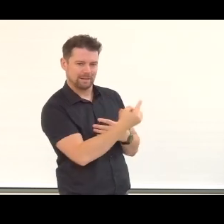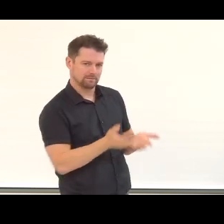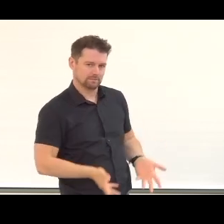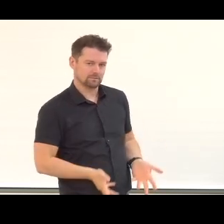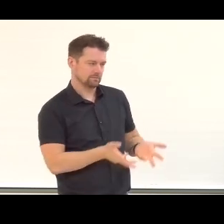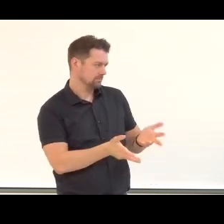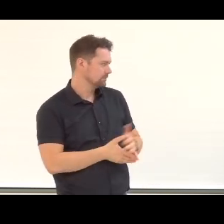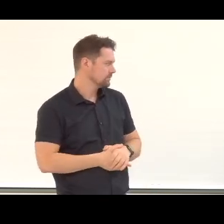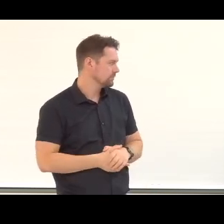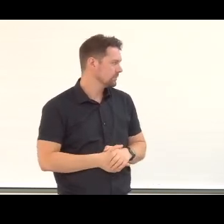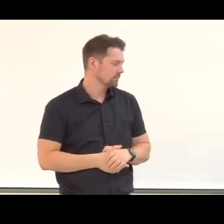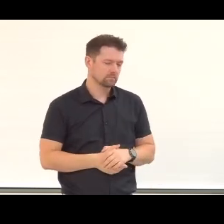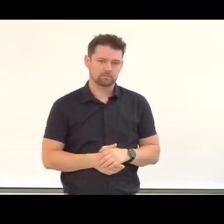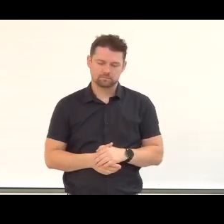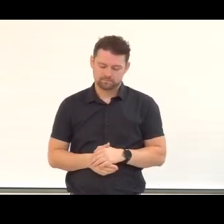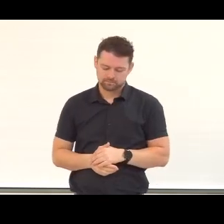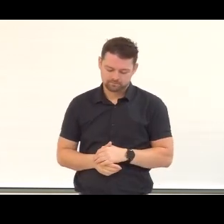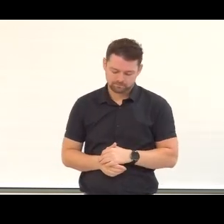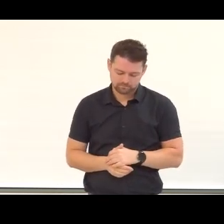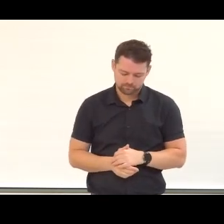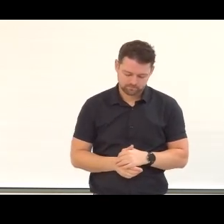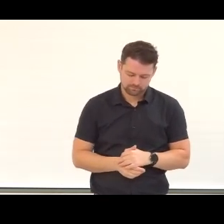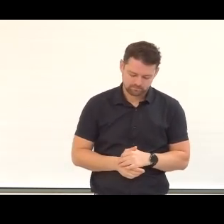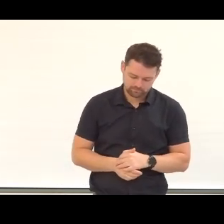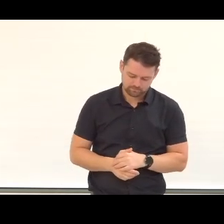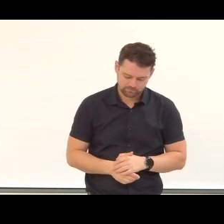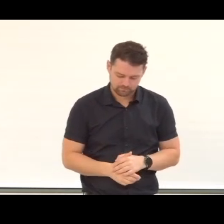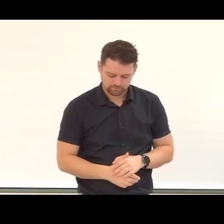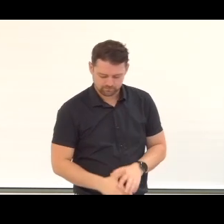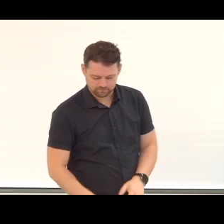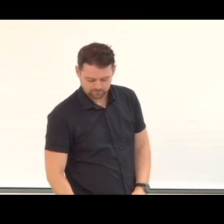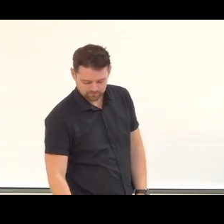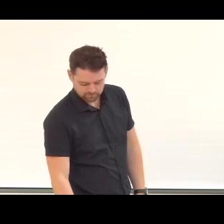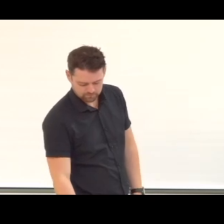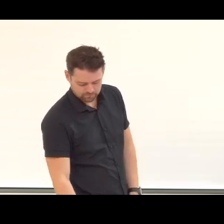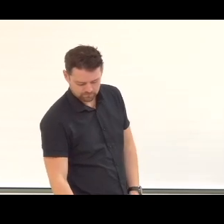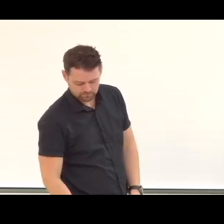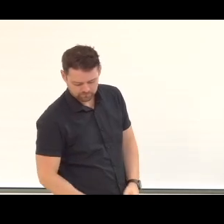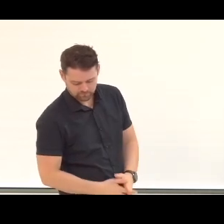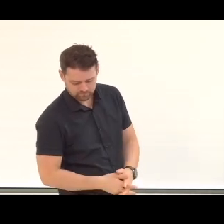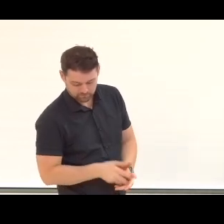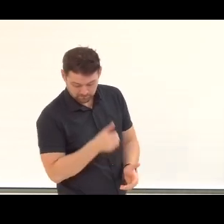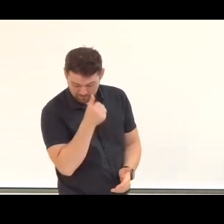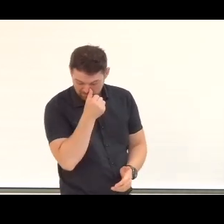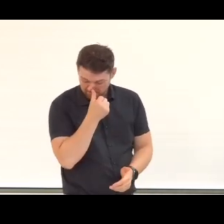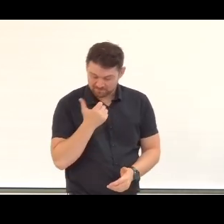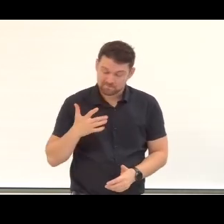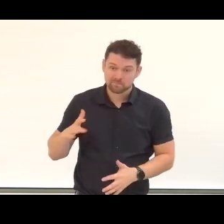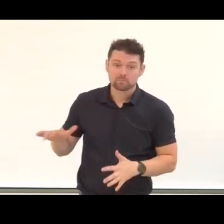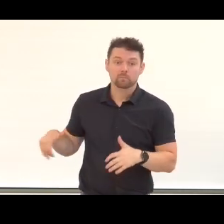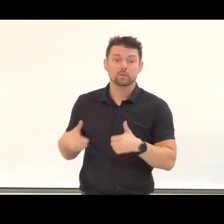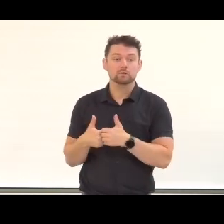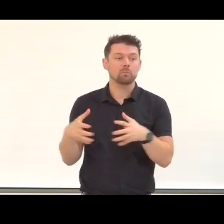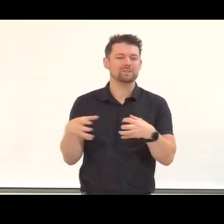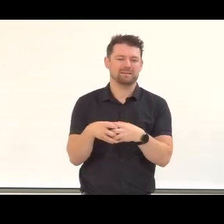we've done everything with a time delay. Yeah. Okay, please. Yeah, this brings me to the support teams. So this is